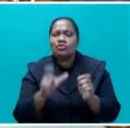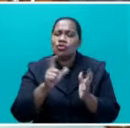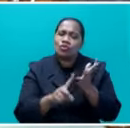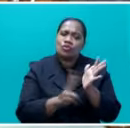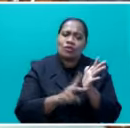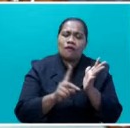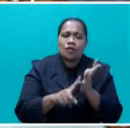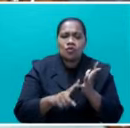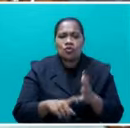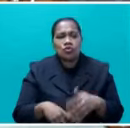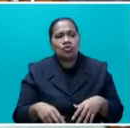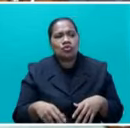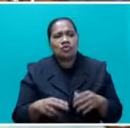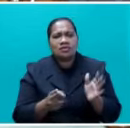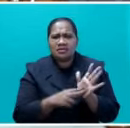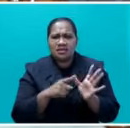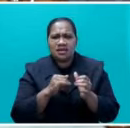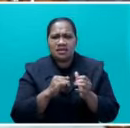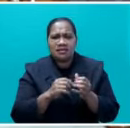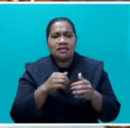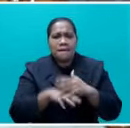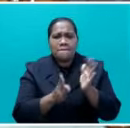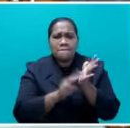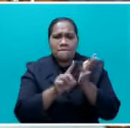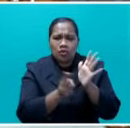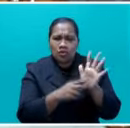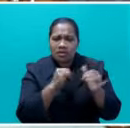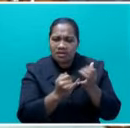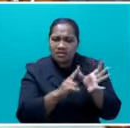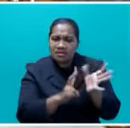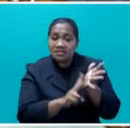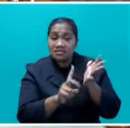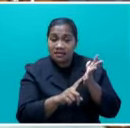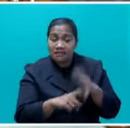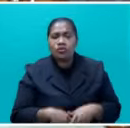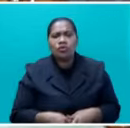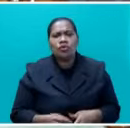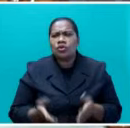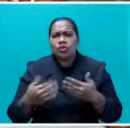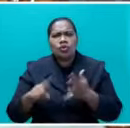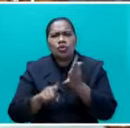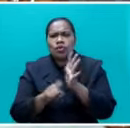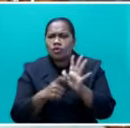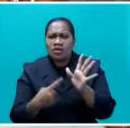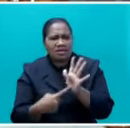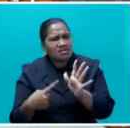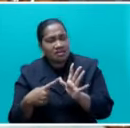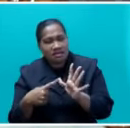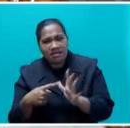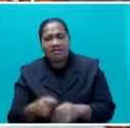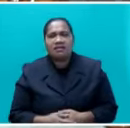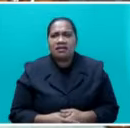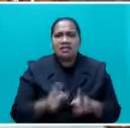Roadshow, Nassau Vakarua in Monasavu, Urata Roadshow, which included the area around Montfort Boys Town, Daku